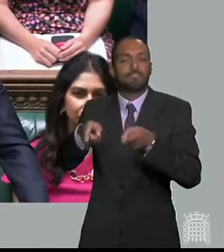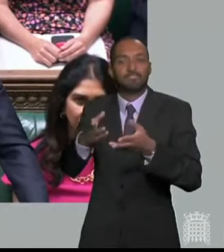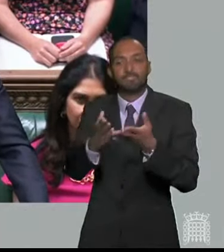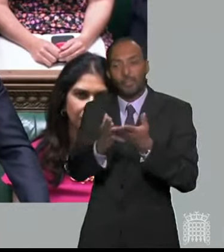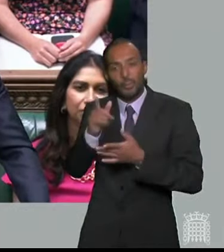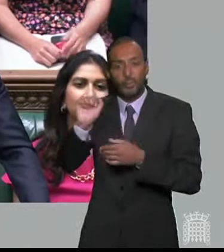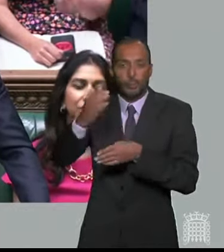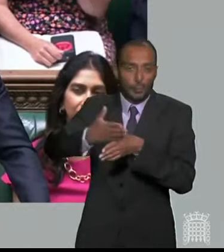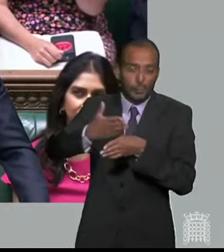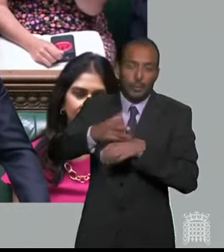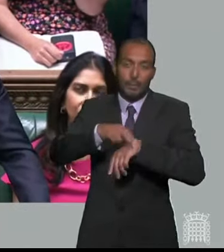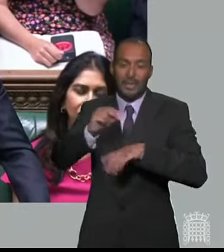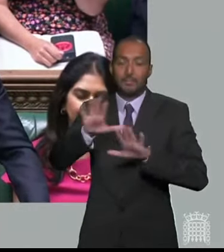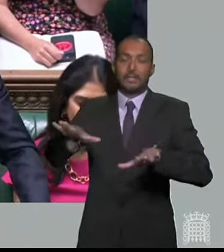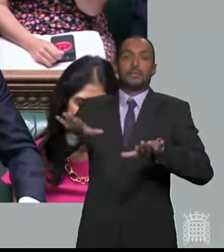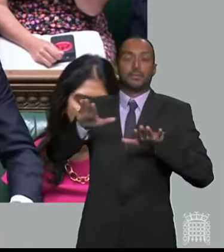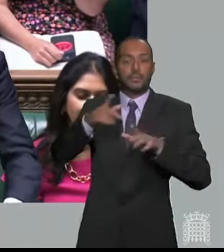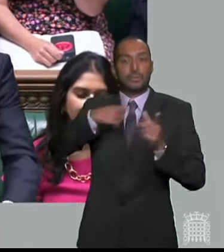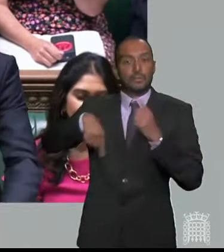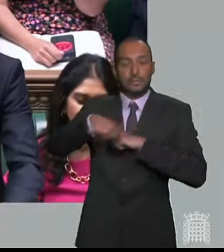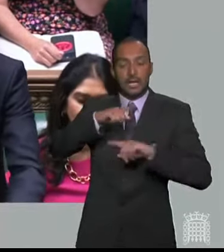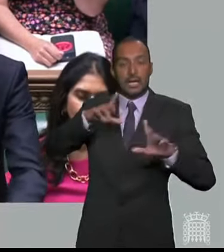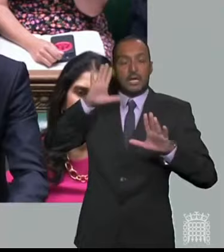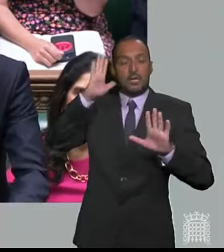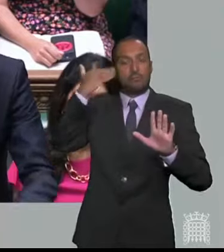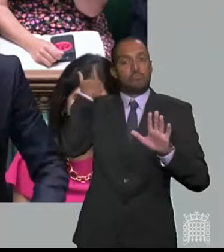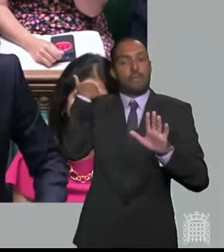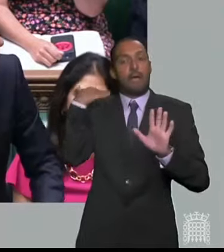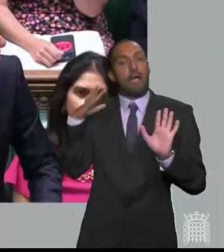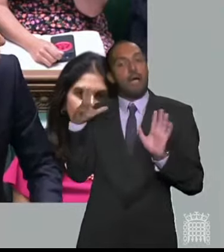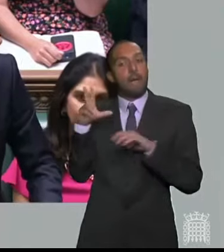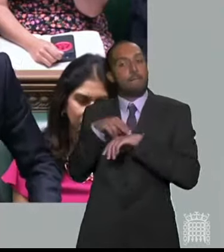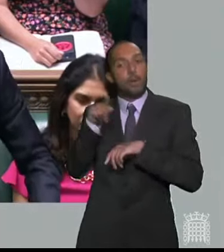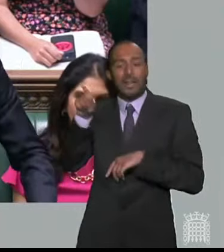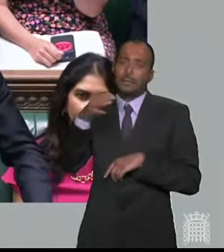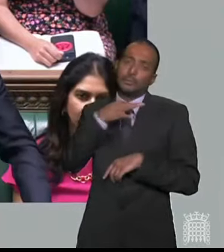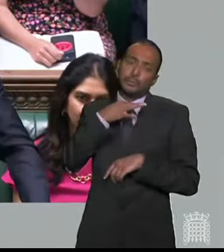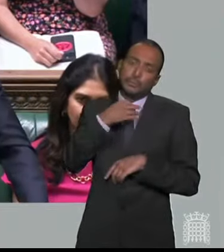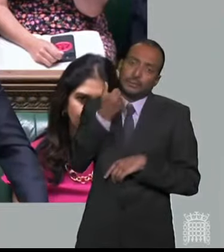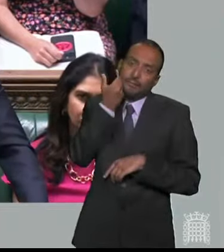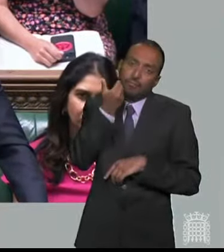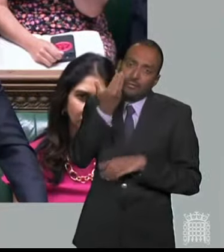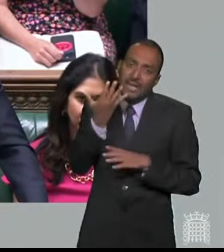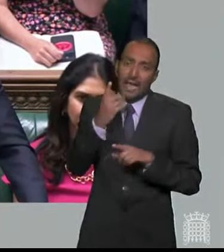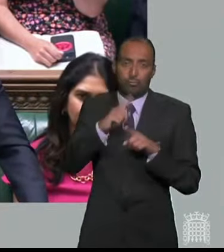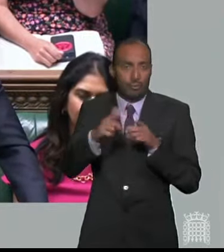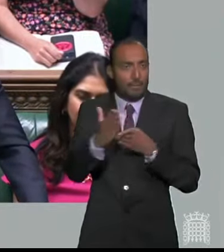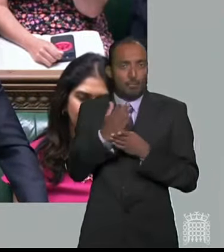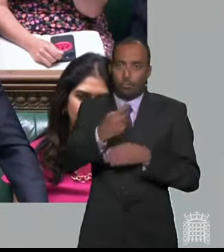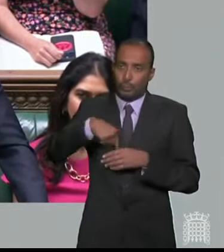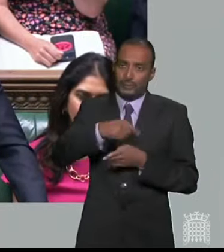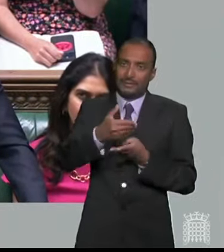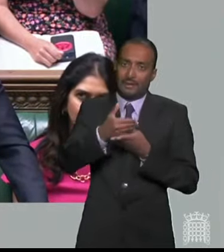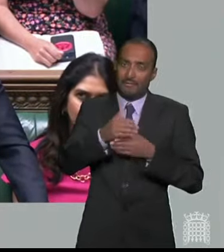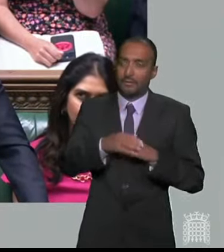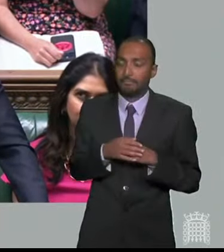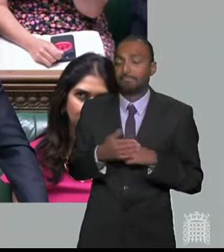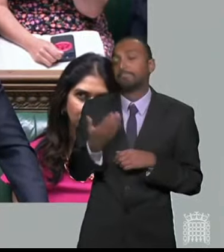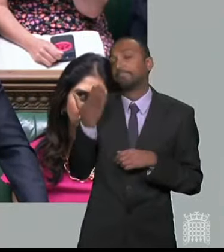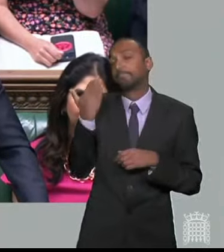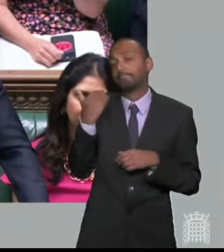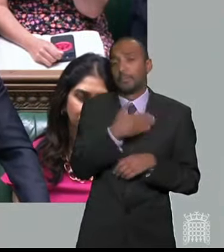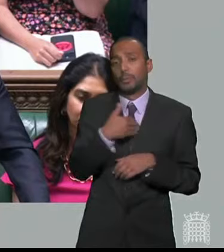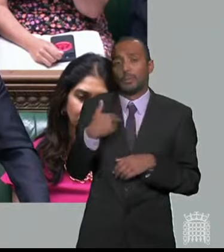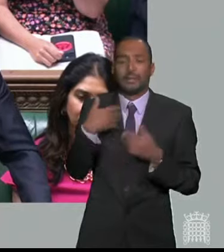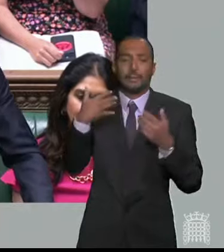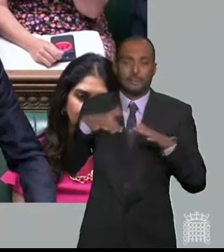reminder of the work the police do every day to keep us safe. Mr. Speaker, this morning I had meetings with ministerial colleagues and others. In addition to my